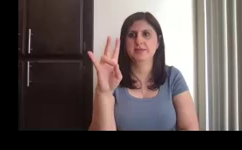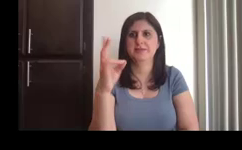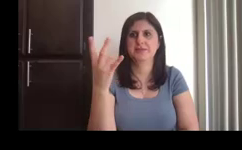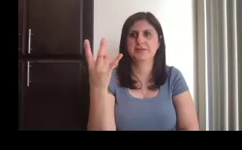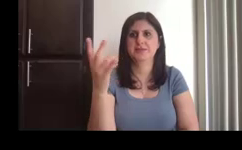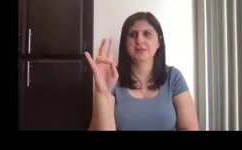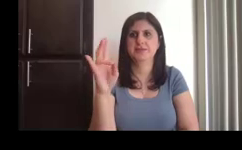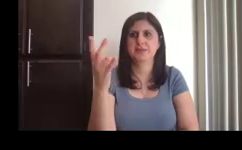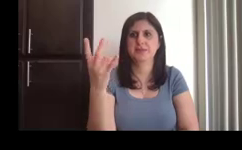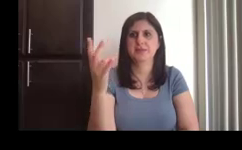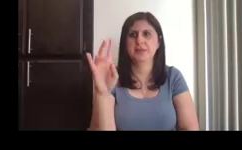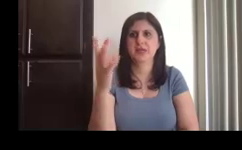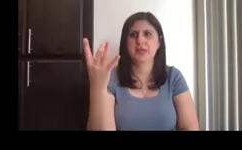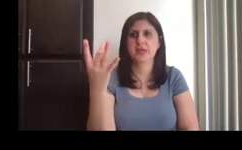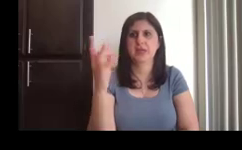17,